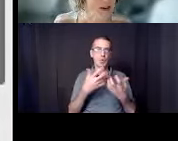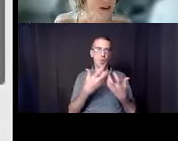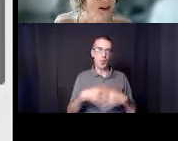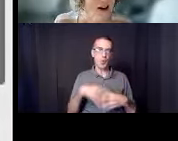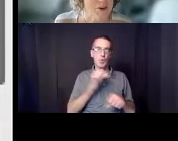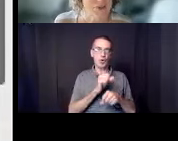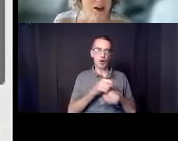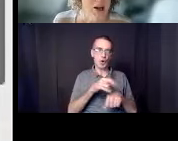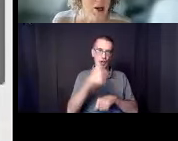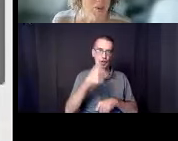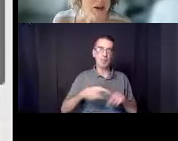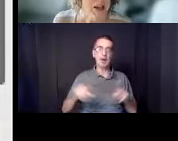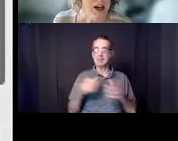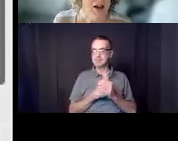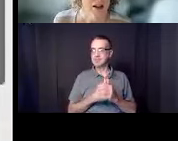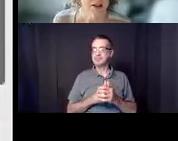So,